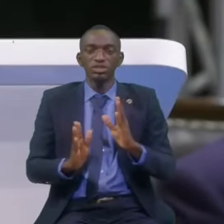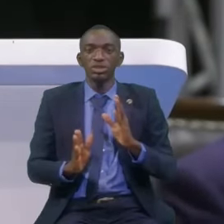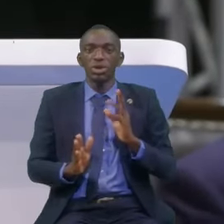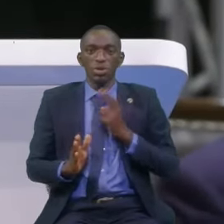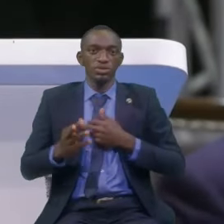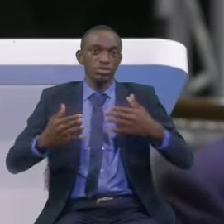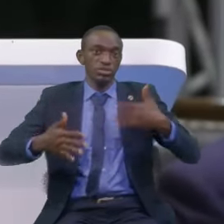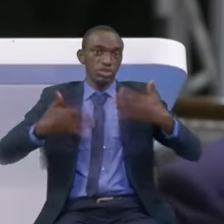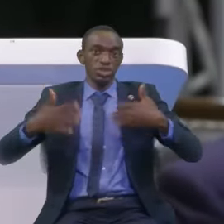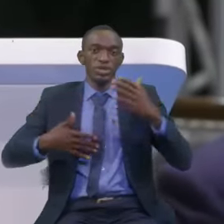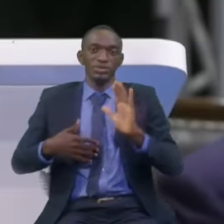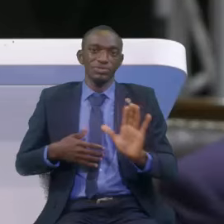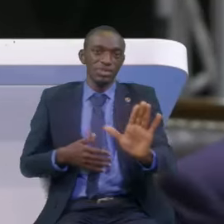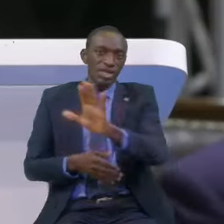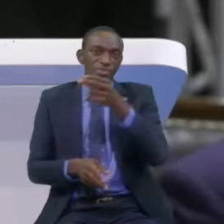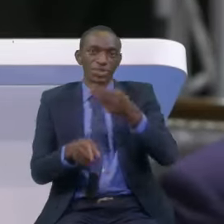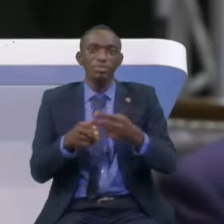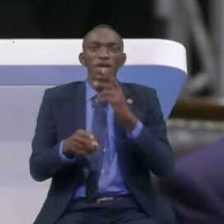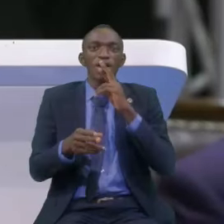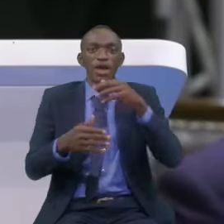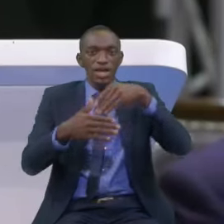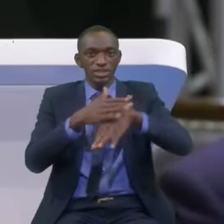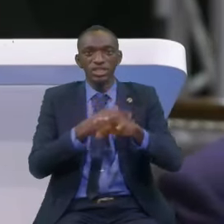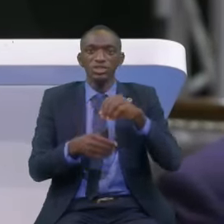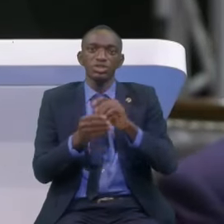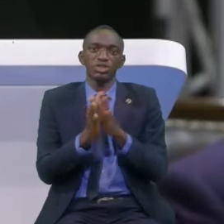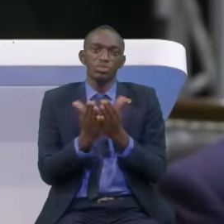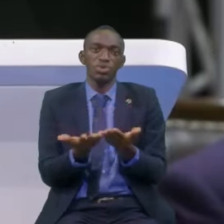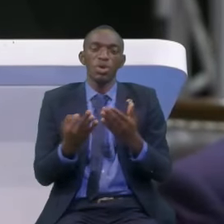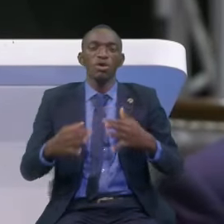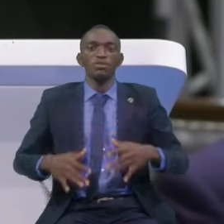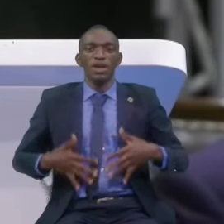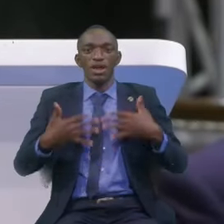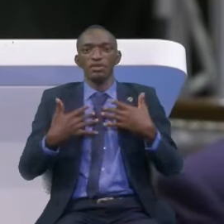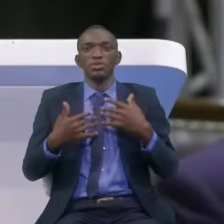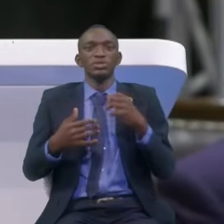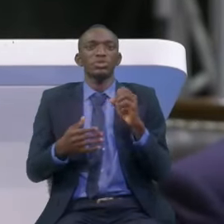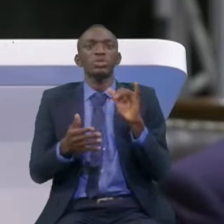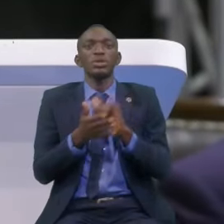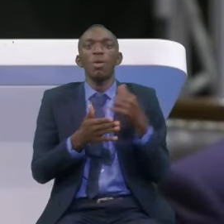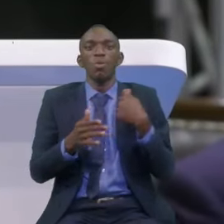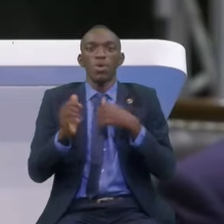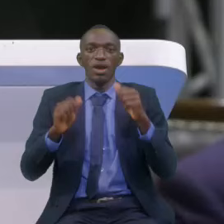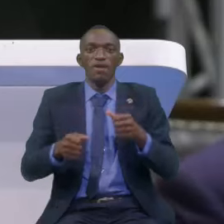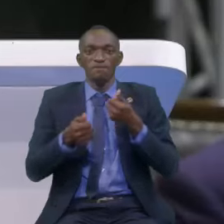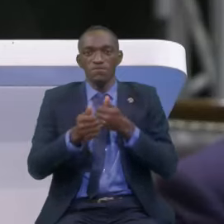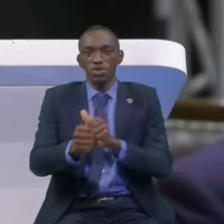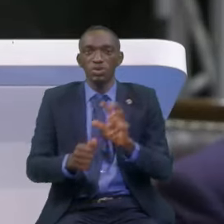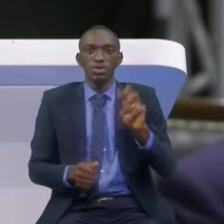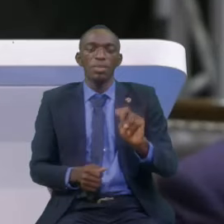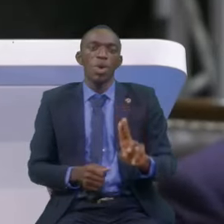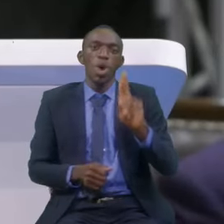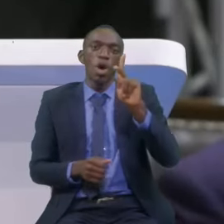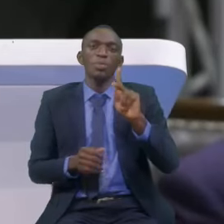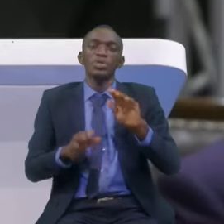Let's take down their names so that we'll be able to follow them up, give them necessary materials that will help